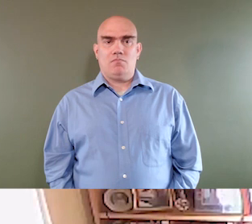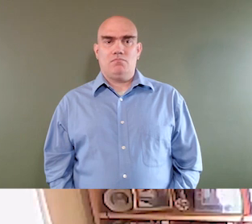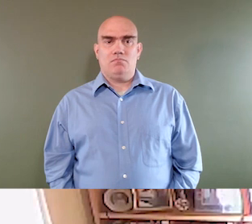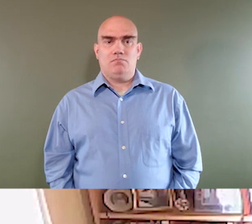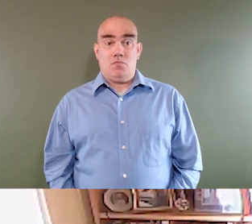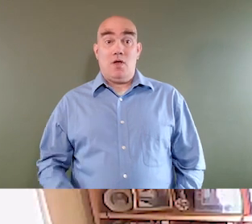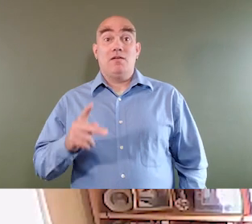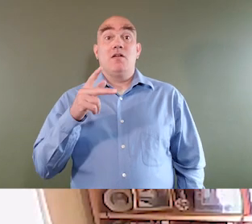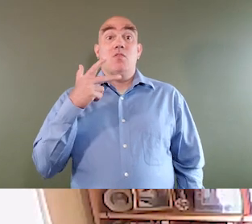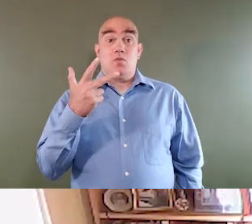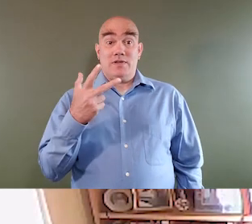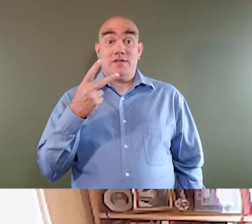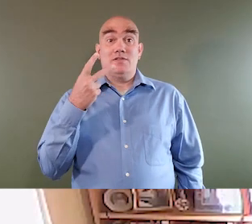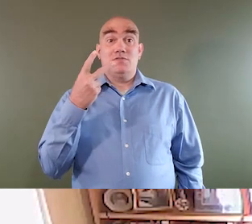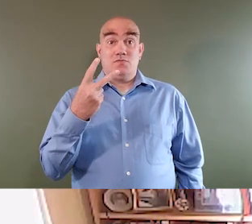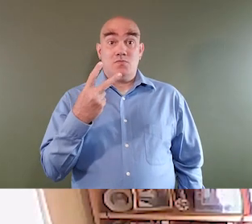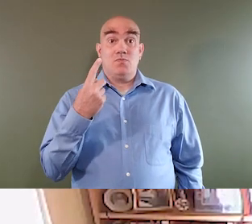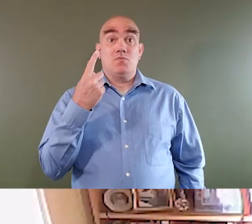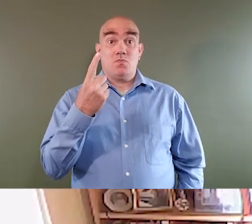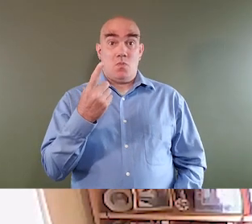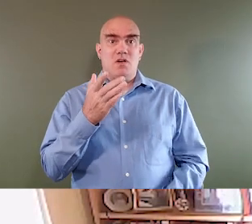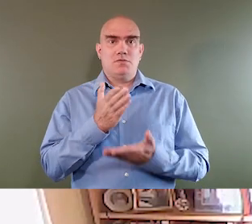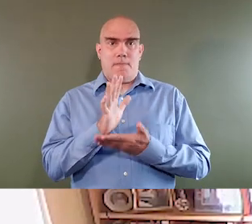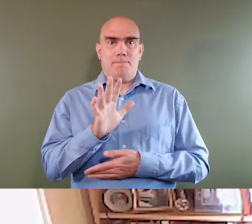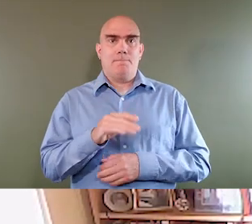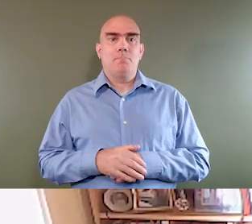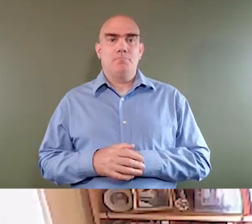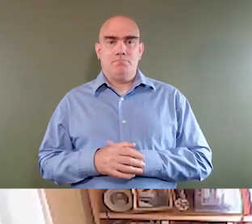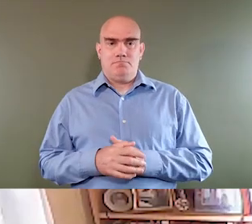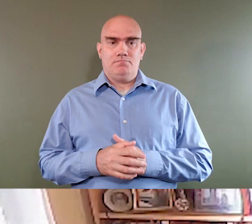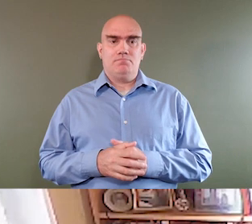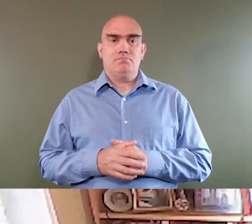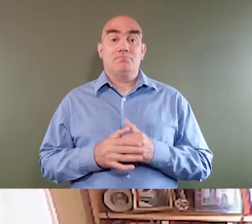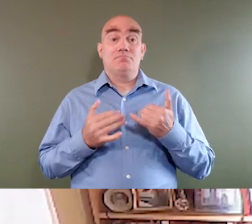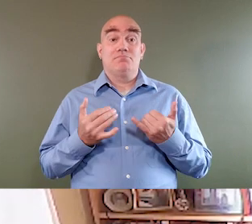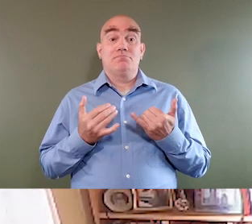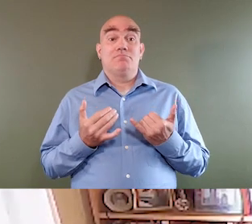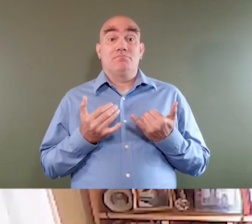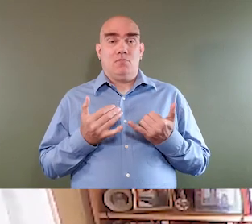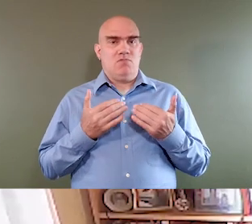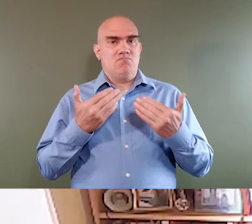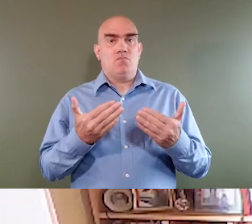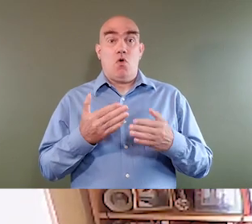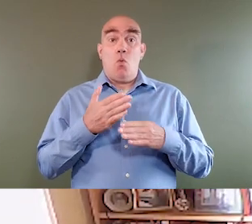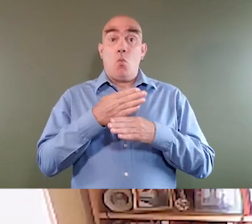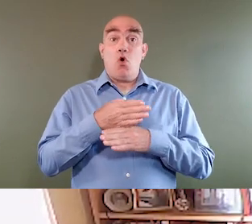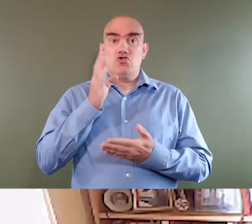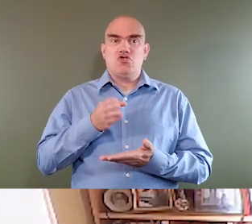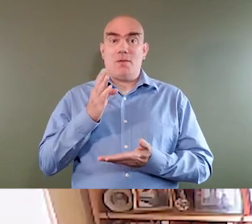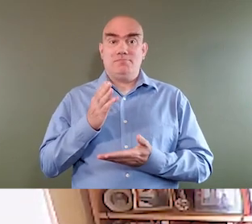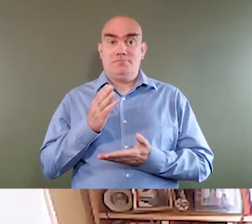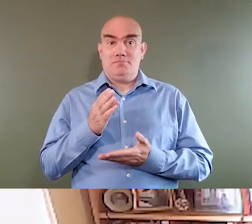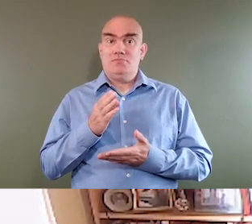Okay, 3, 2, 1, and stop. Moving right into wood chops.